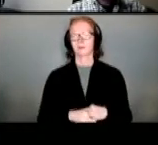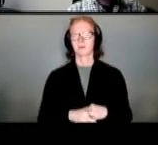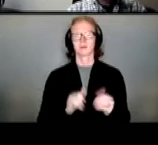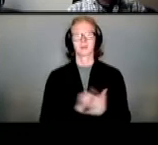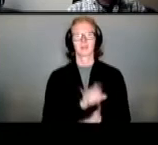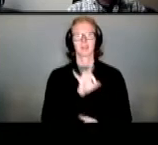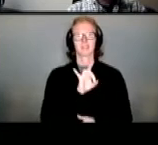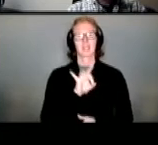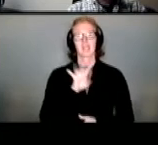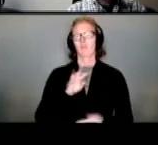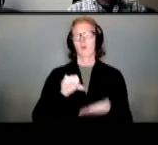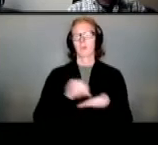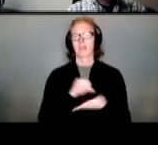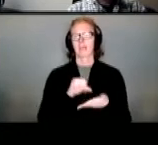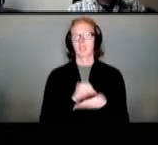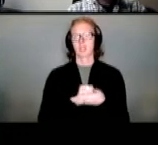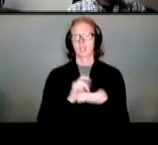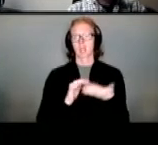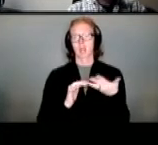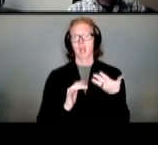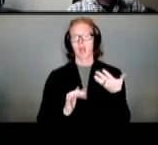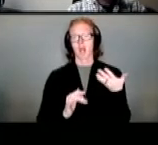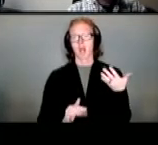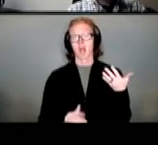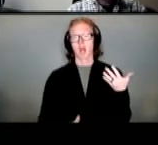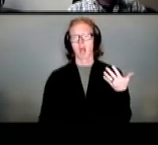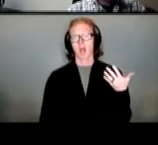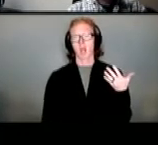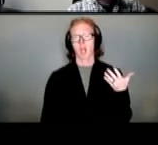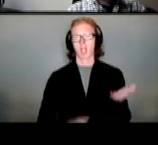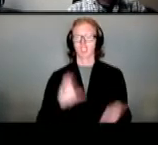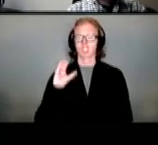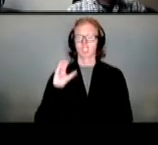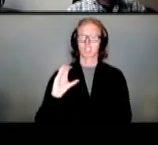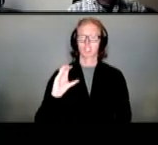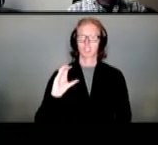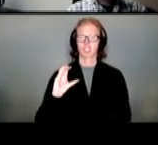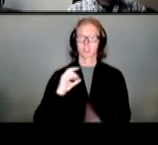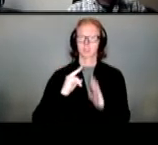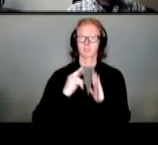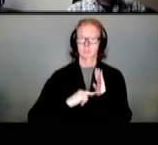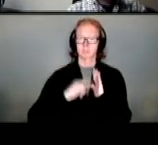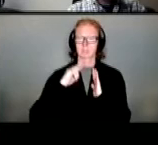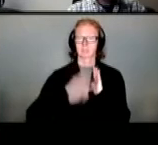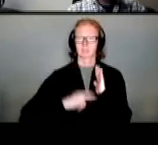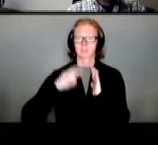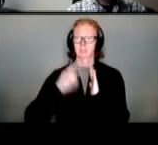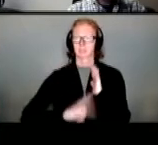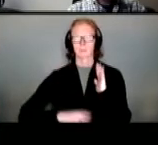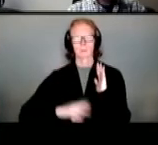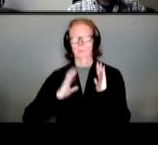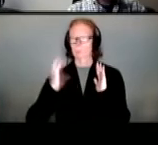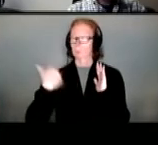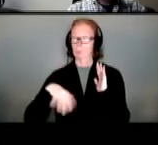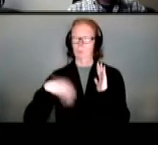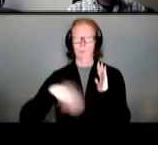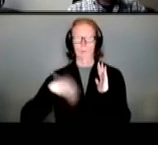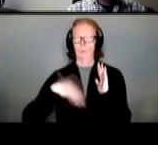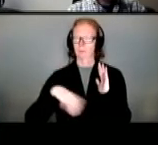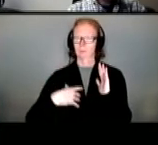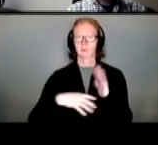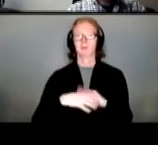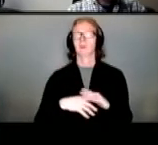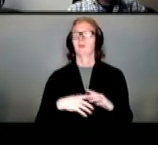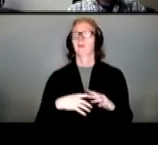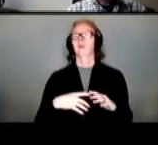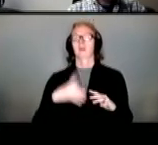84 pages and it's, you know, it's a very dense reading and very hard. There's an